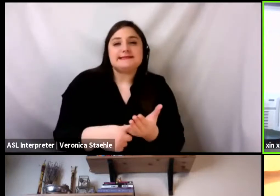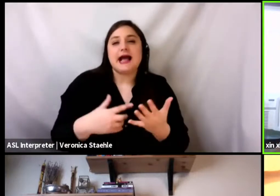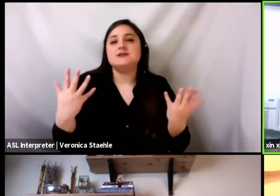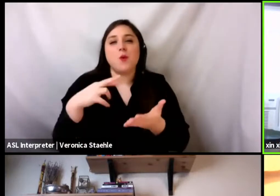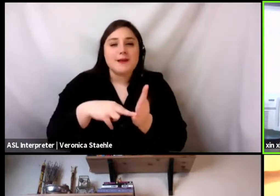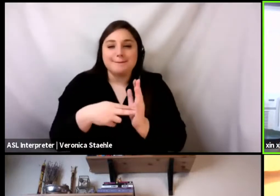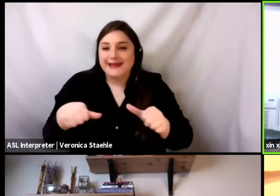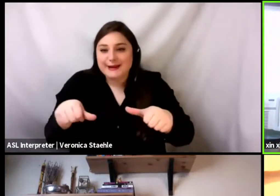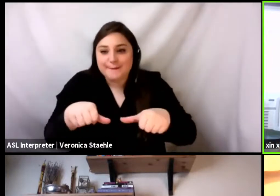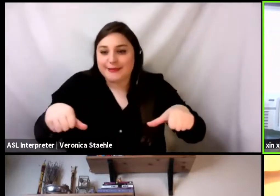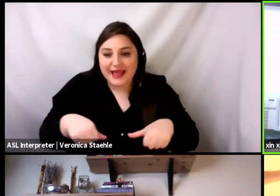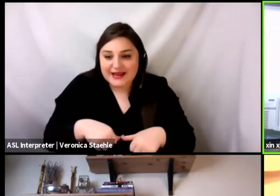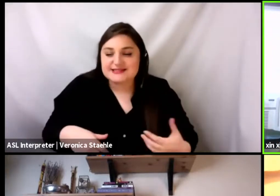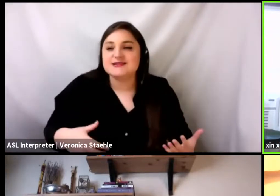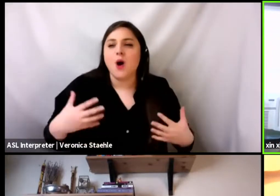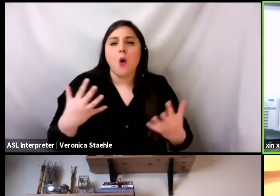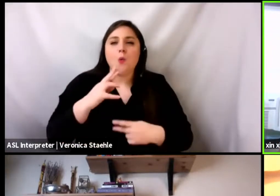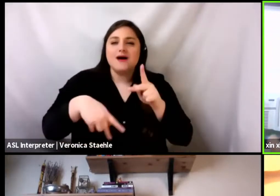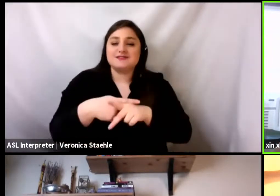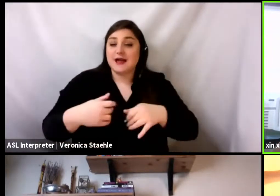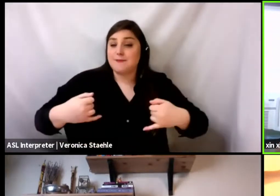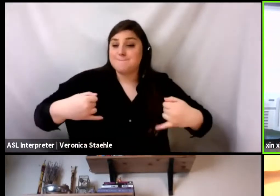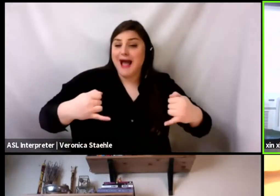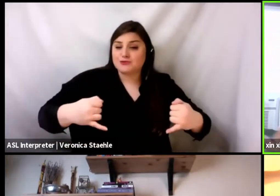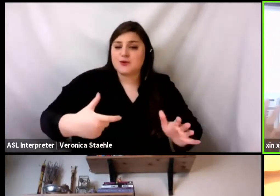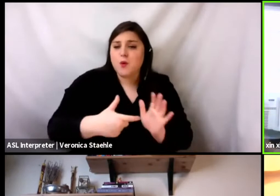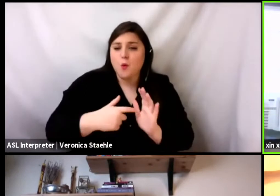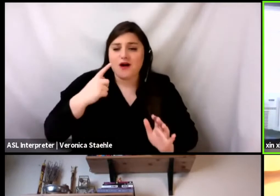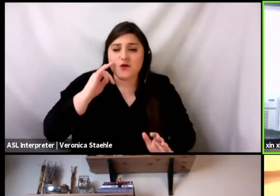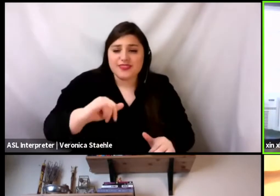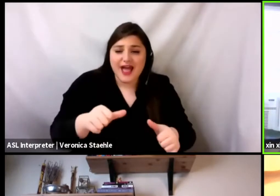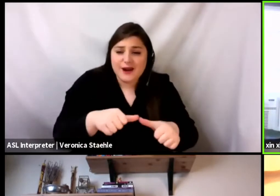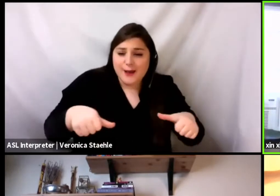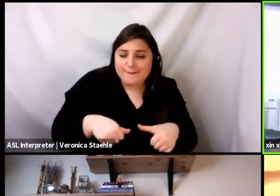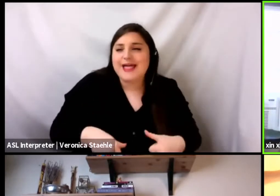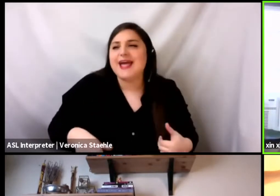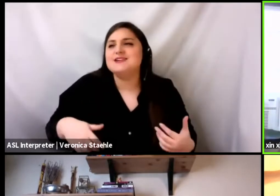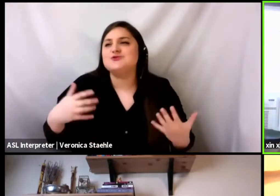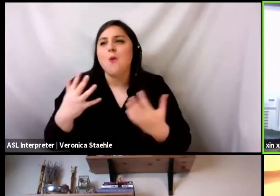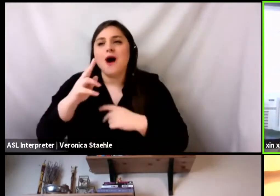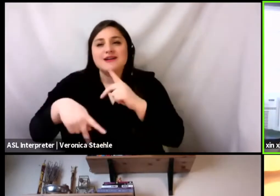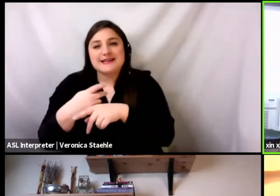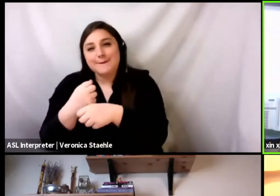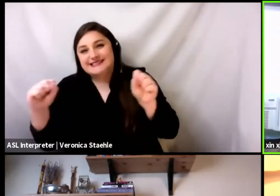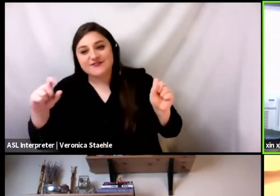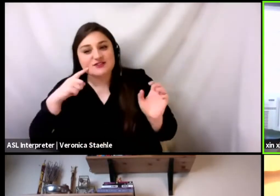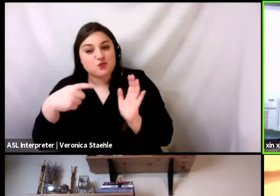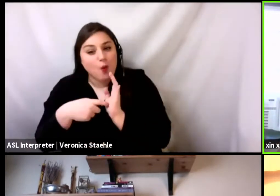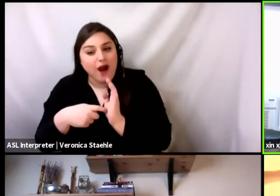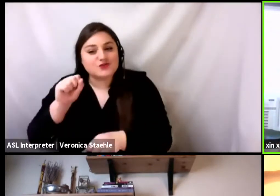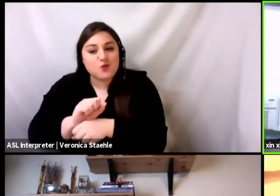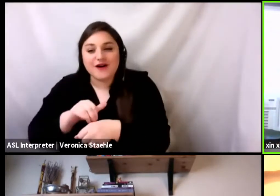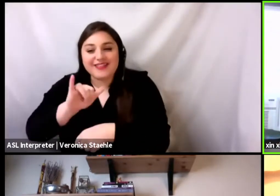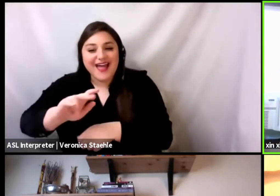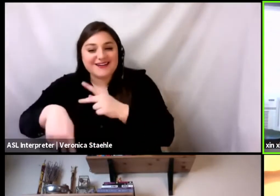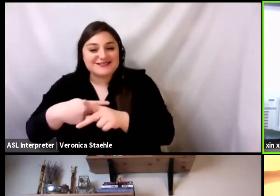boundaries are being created, or what kind of safety or what sense of welcomeness happens in those spaces. Does anyone have